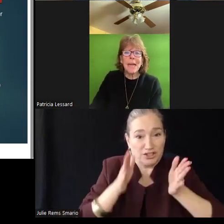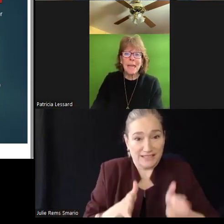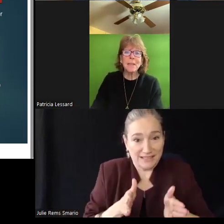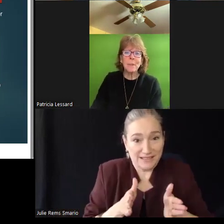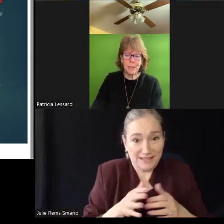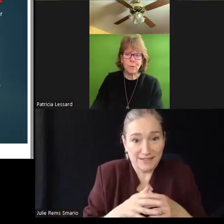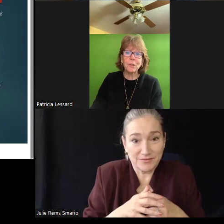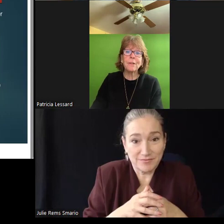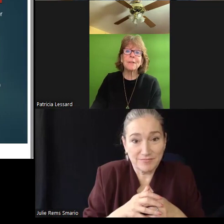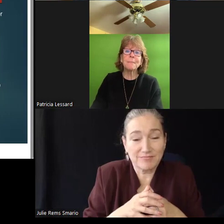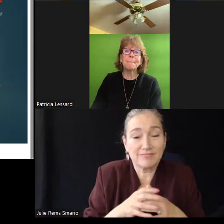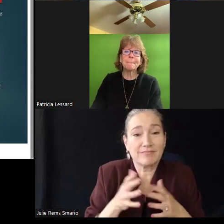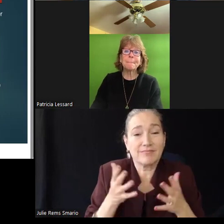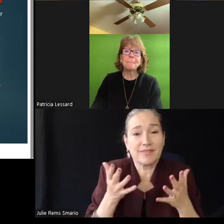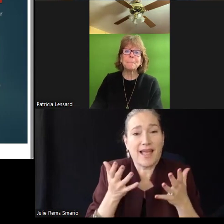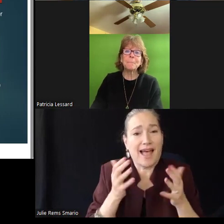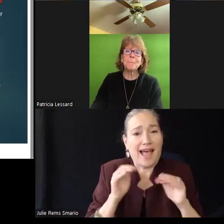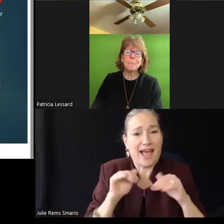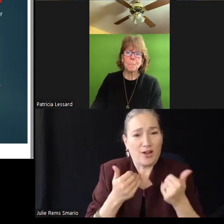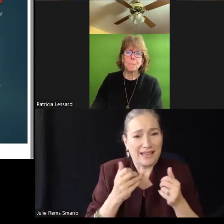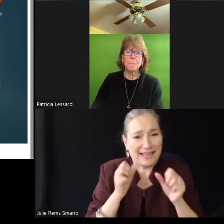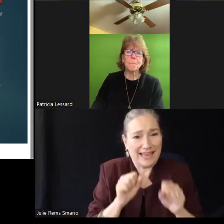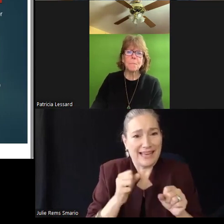For training the pediatricians,